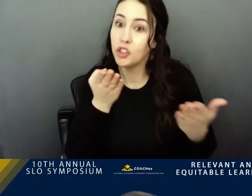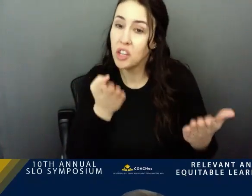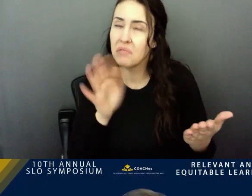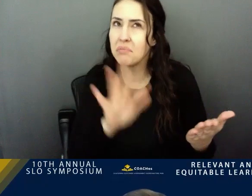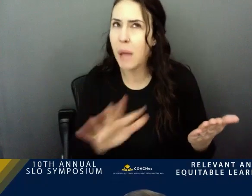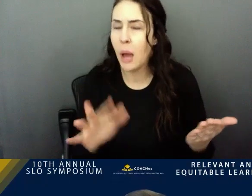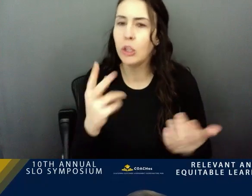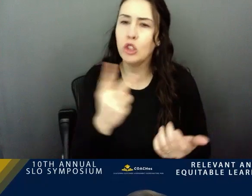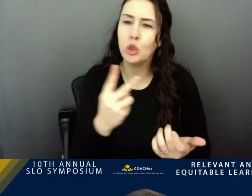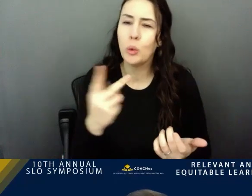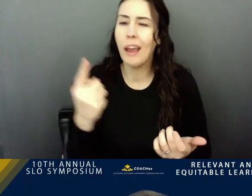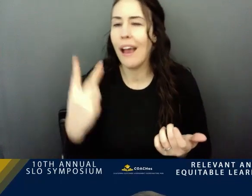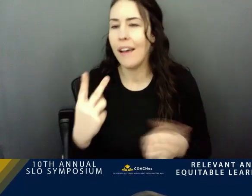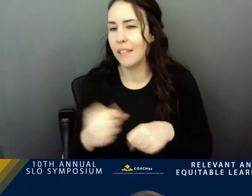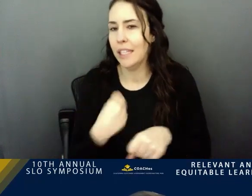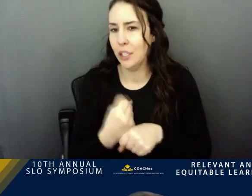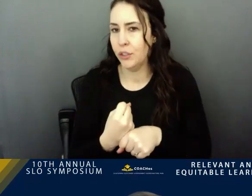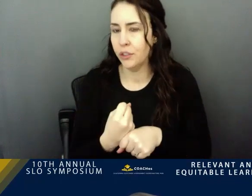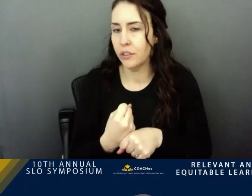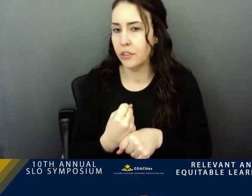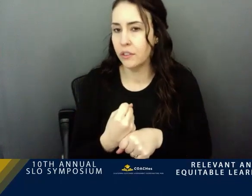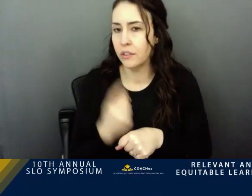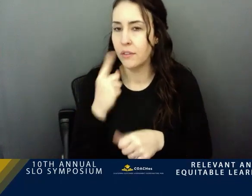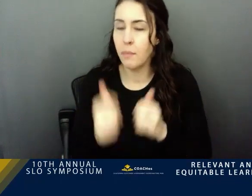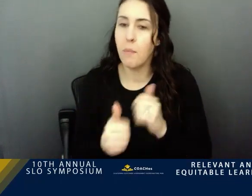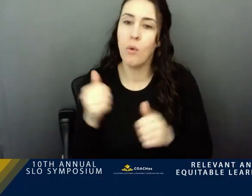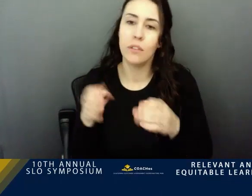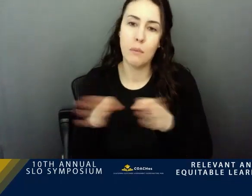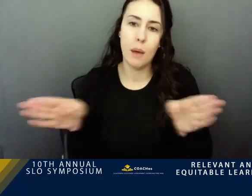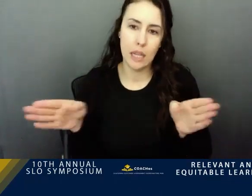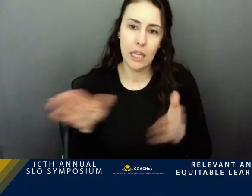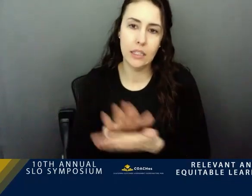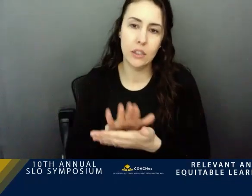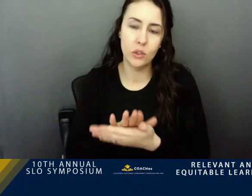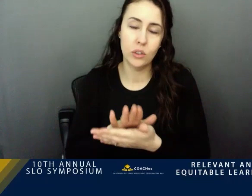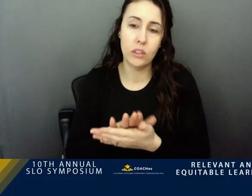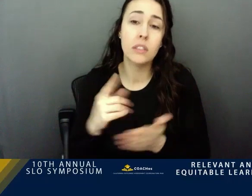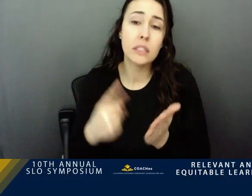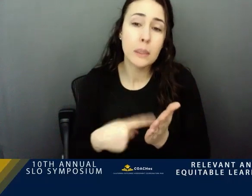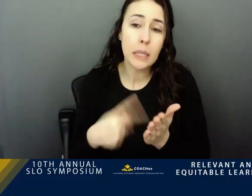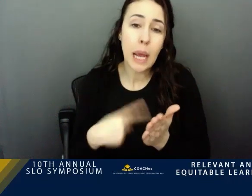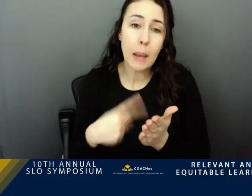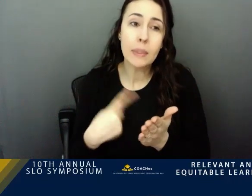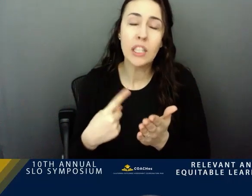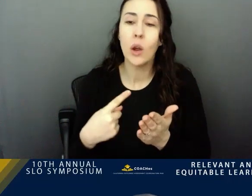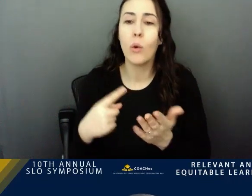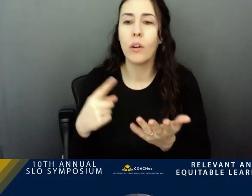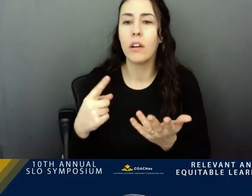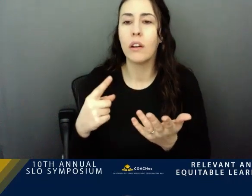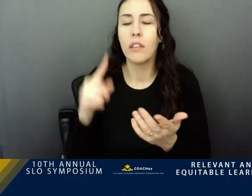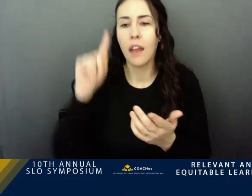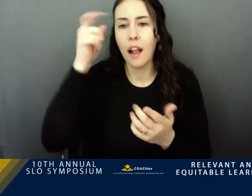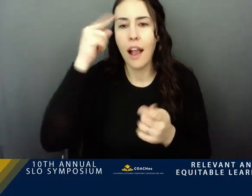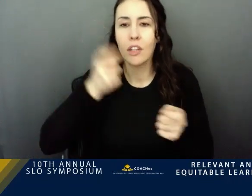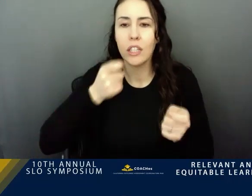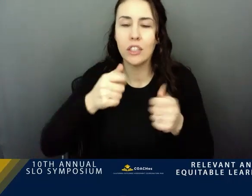a process that for most public institutions, sometimes private institutions, you know, governance structures vary. So